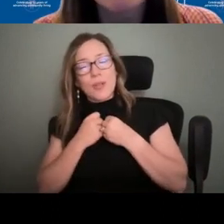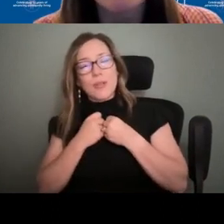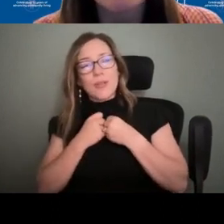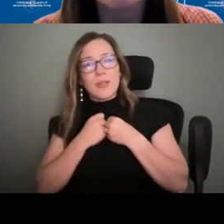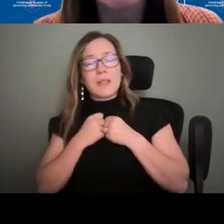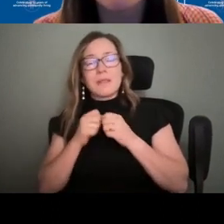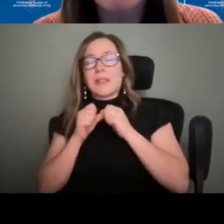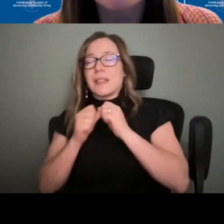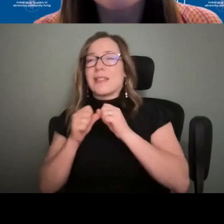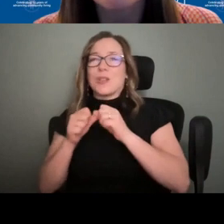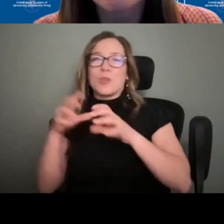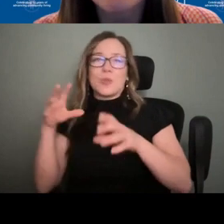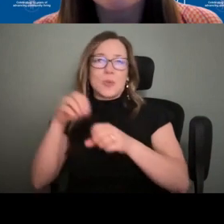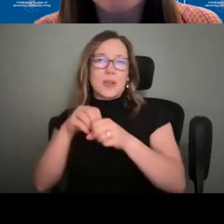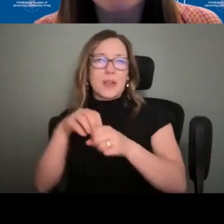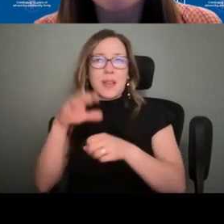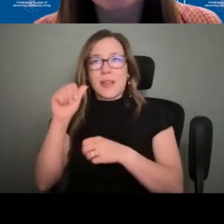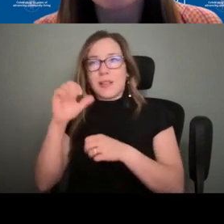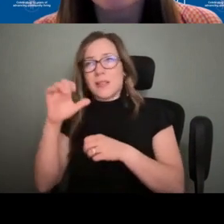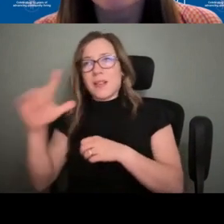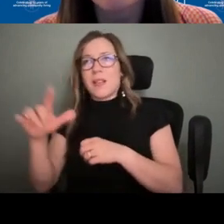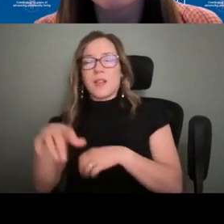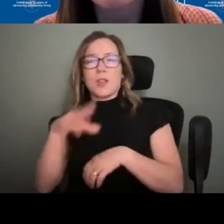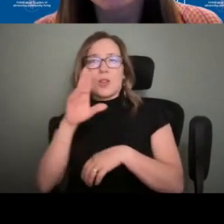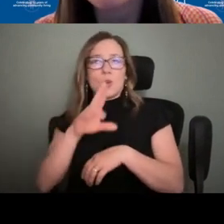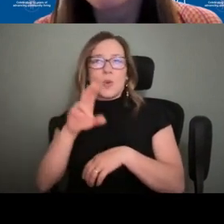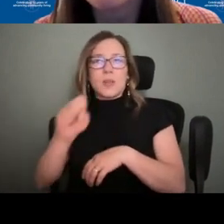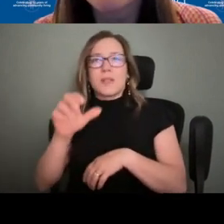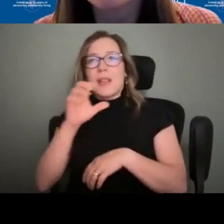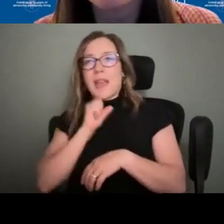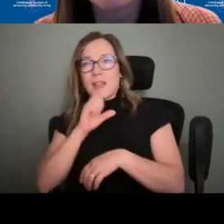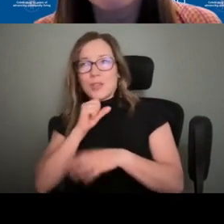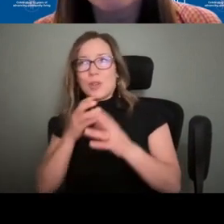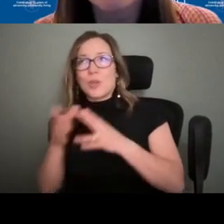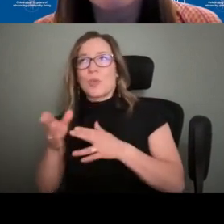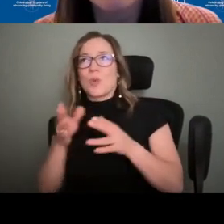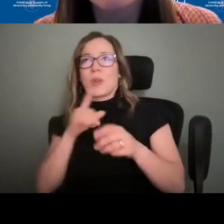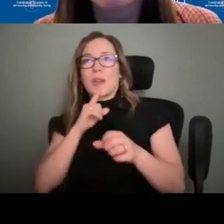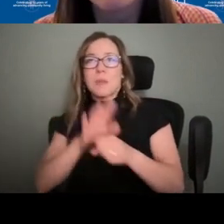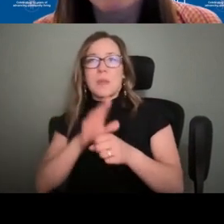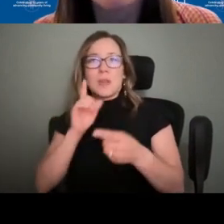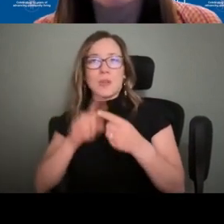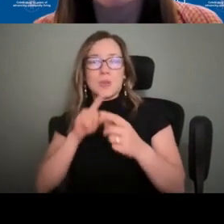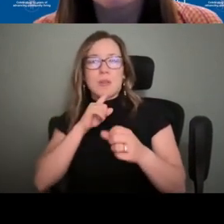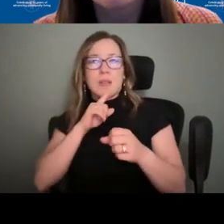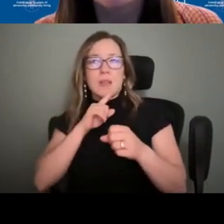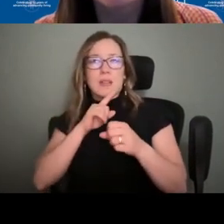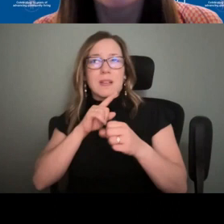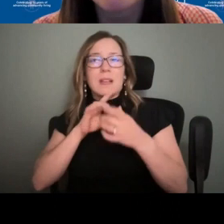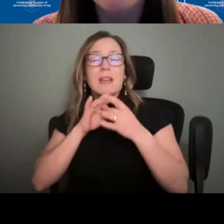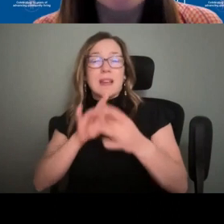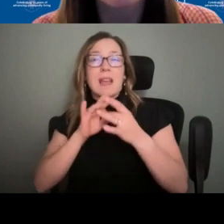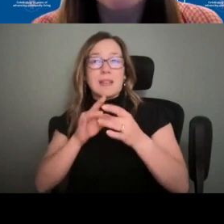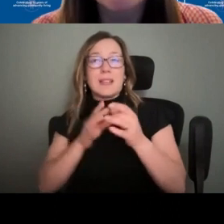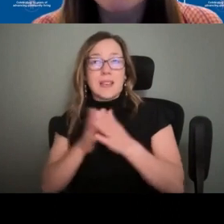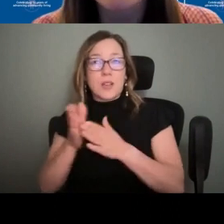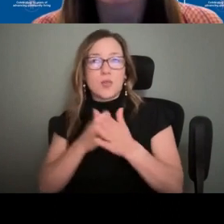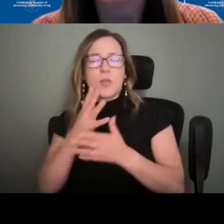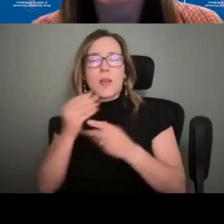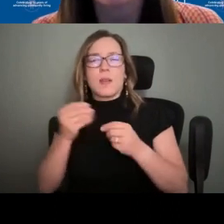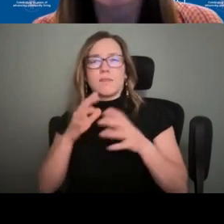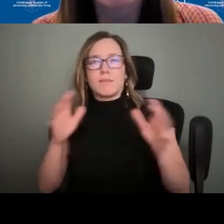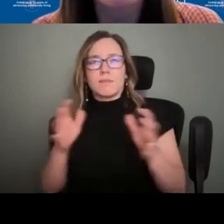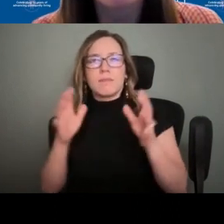to engage with ACL, US Aging through our Commit to Connect initiative and engAGED to share how